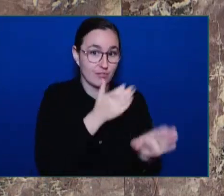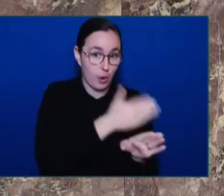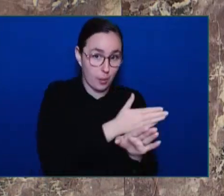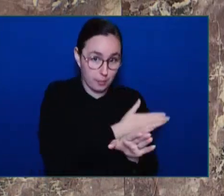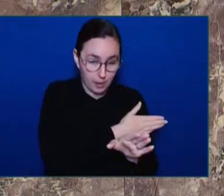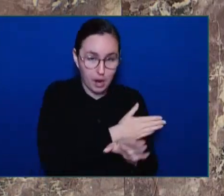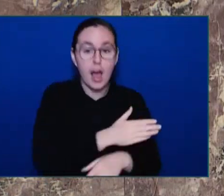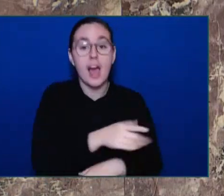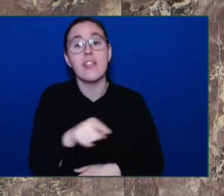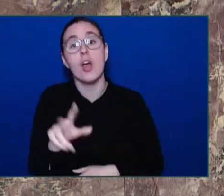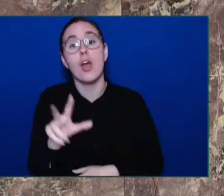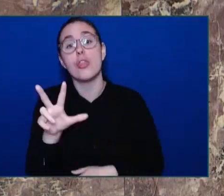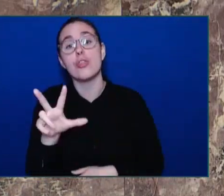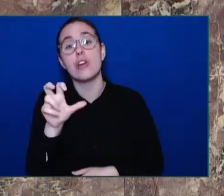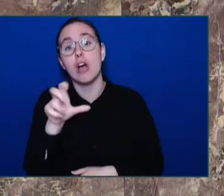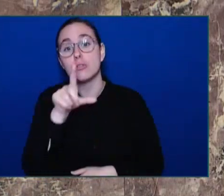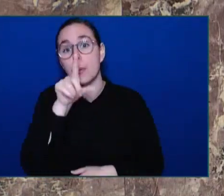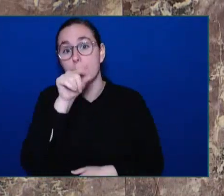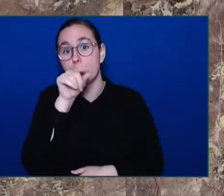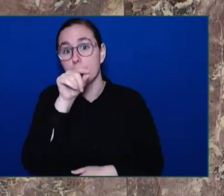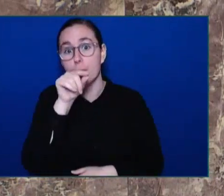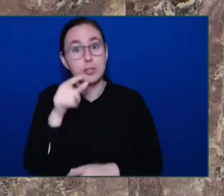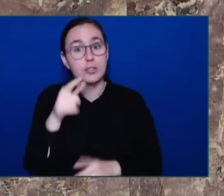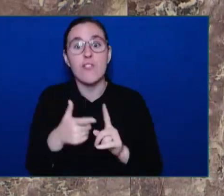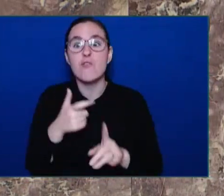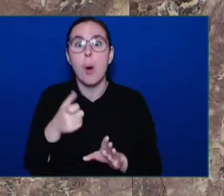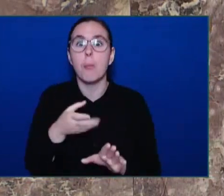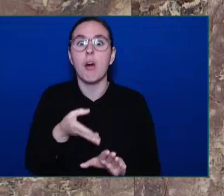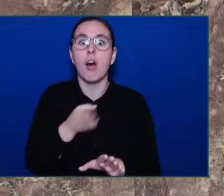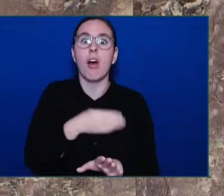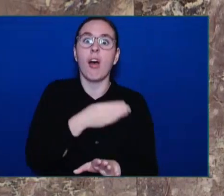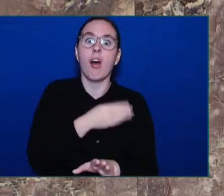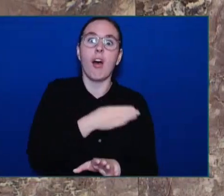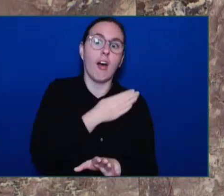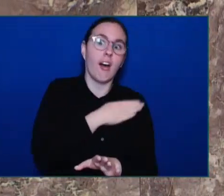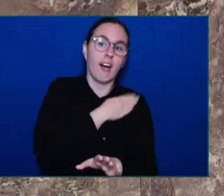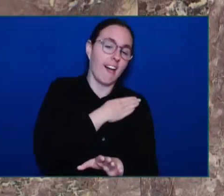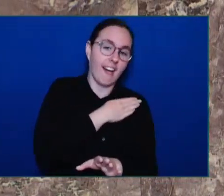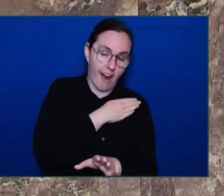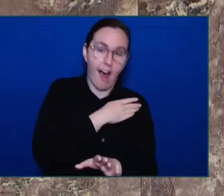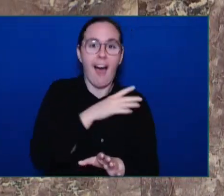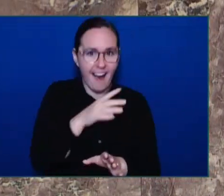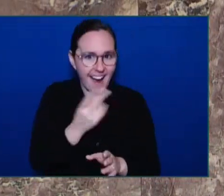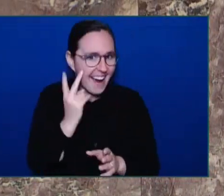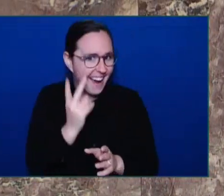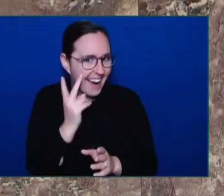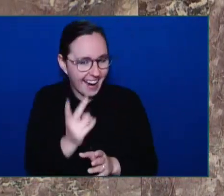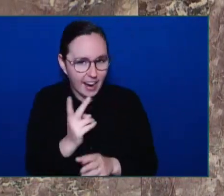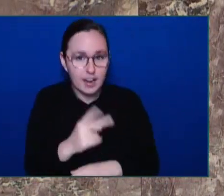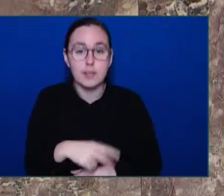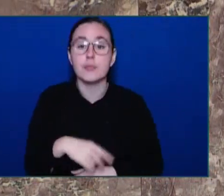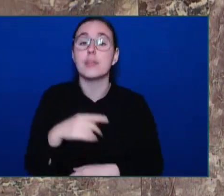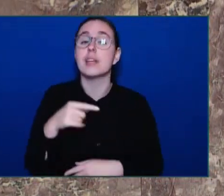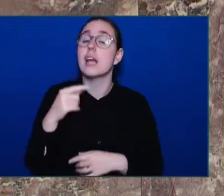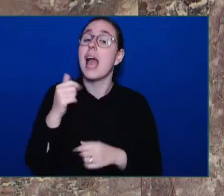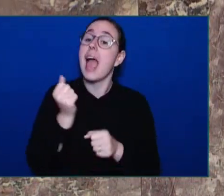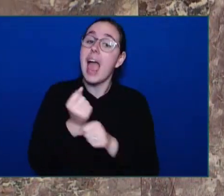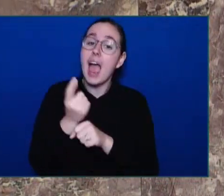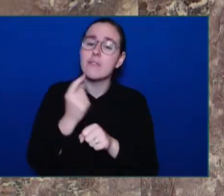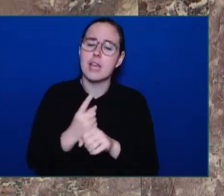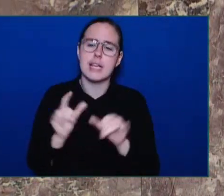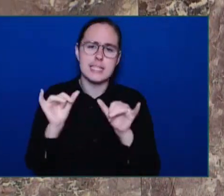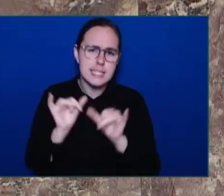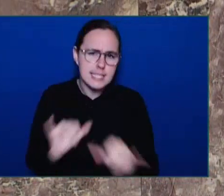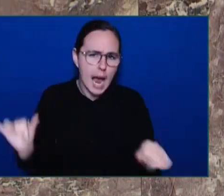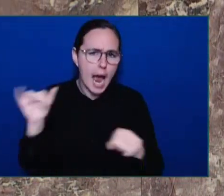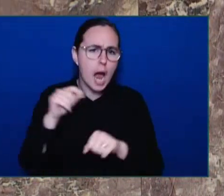2019. Each year, at the same time, on the same dates, and over a standardized route, a one-hour census is conducted recording